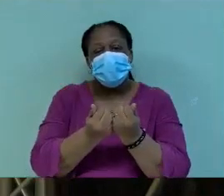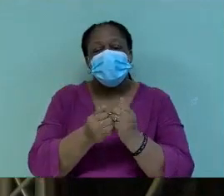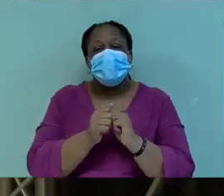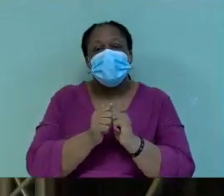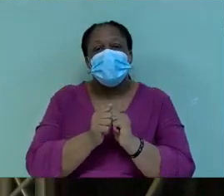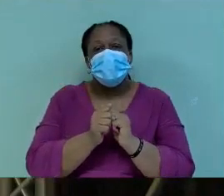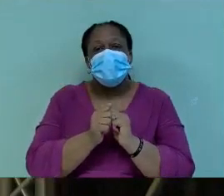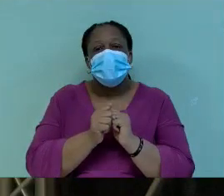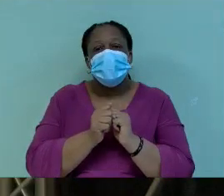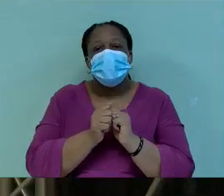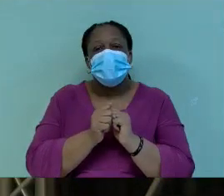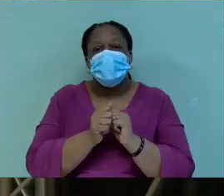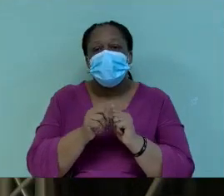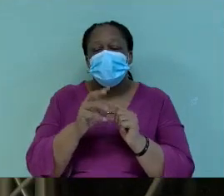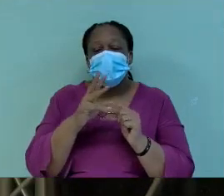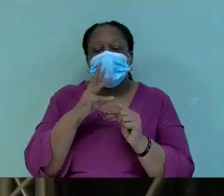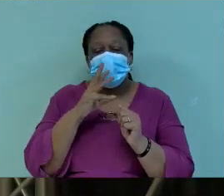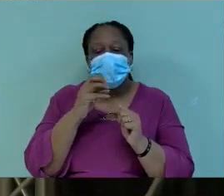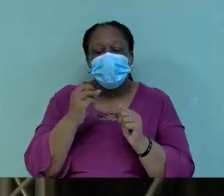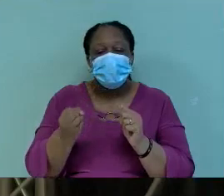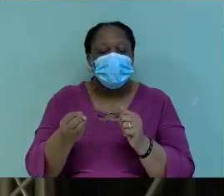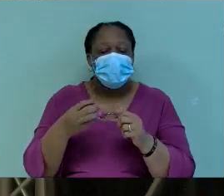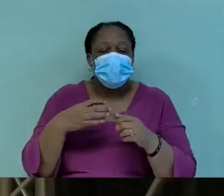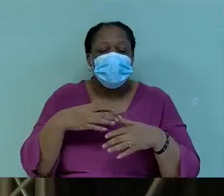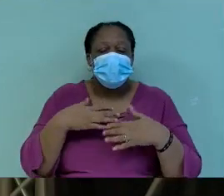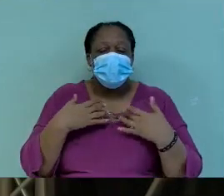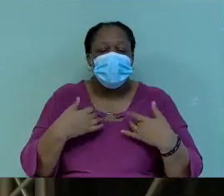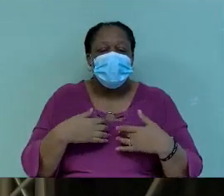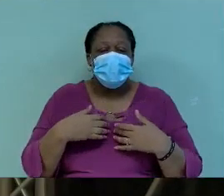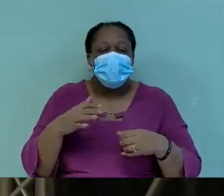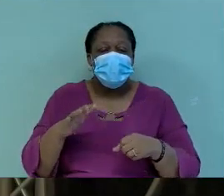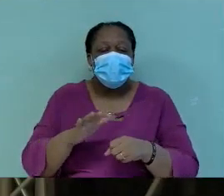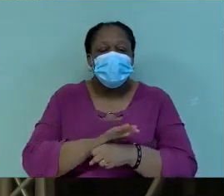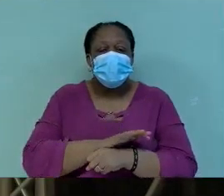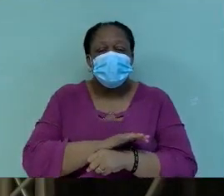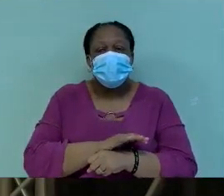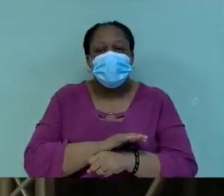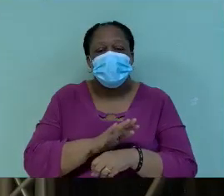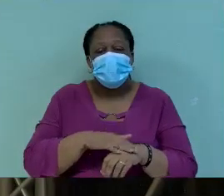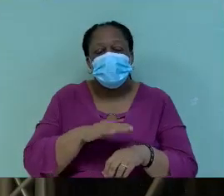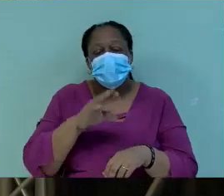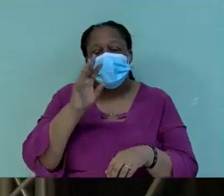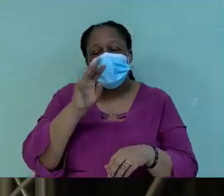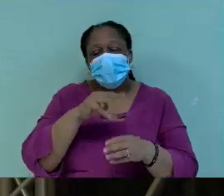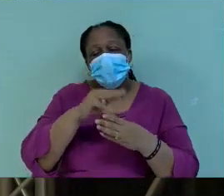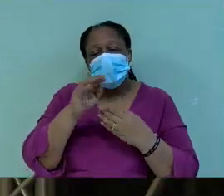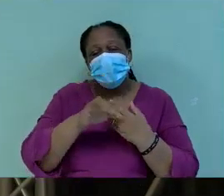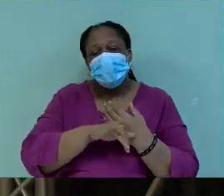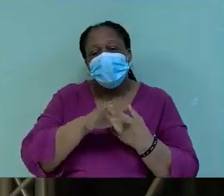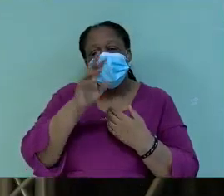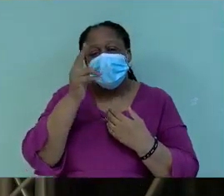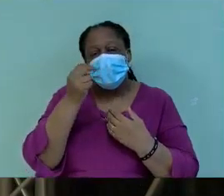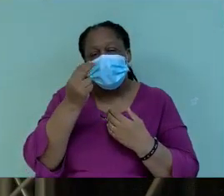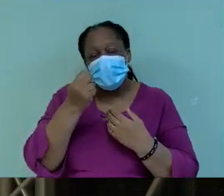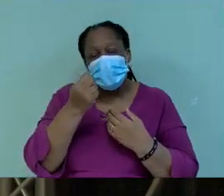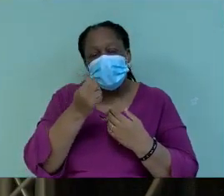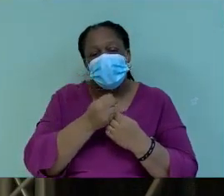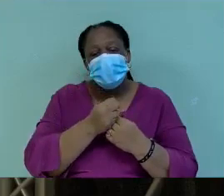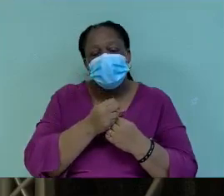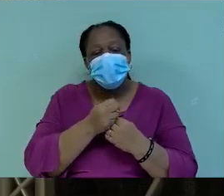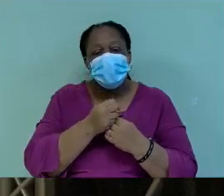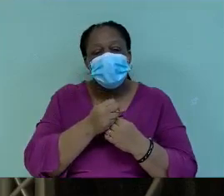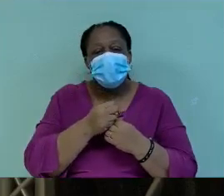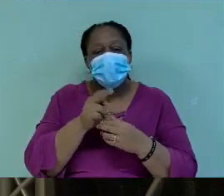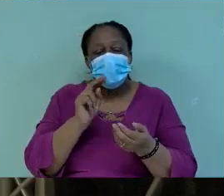was a warm, heartfelt of appreciation on May 12, 2020. The nurses of